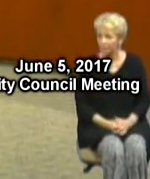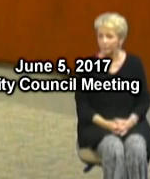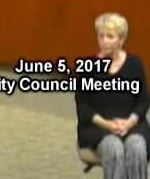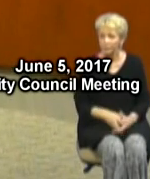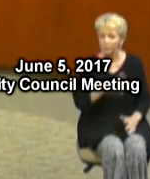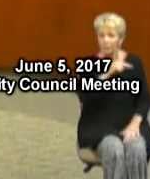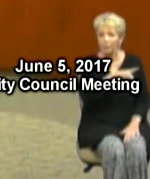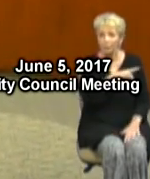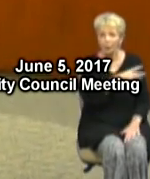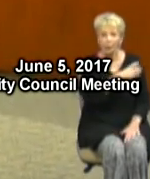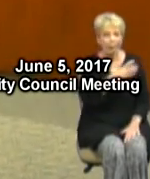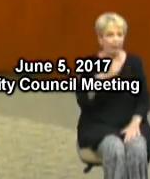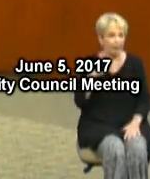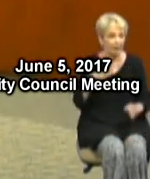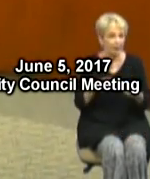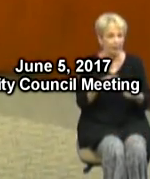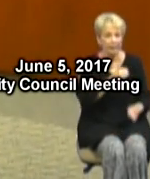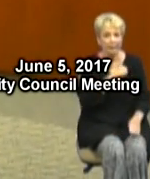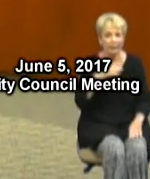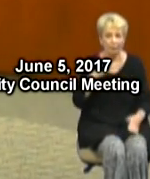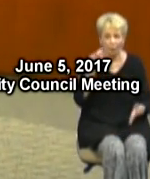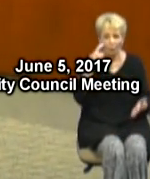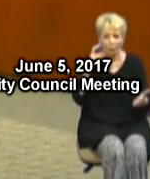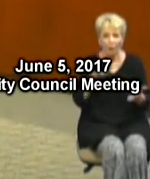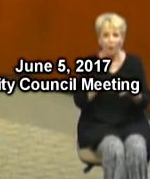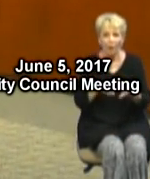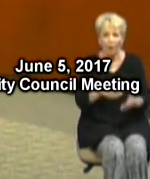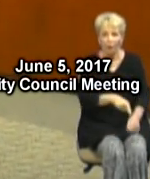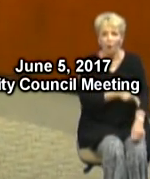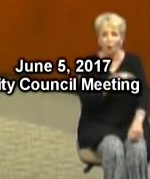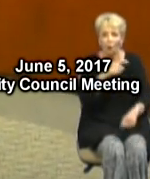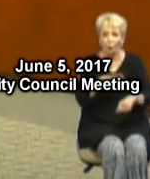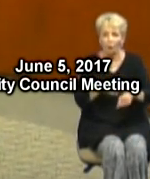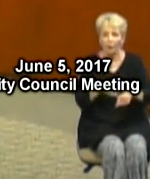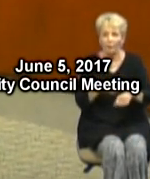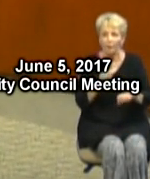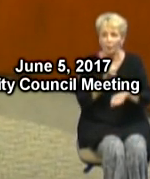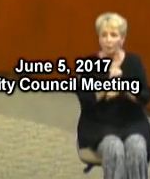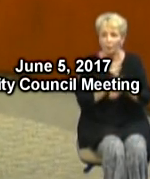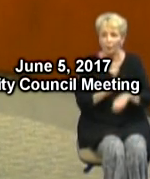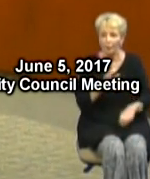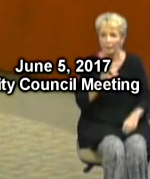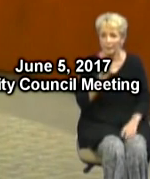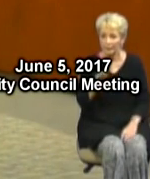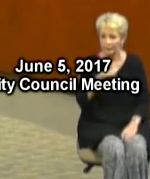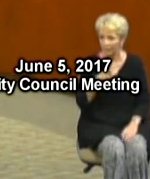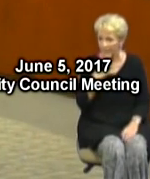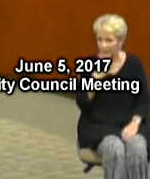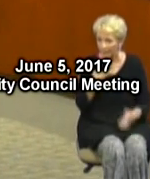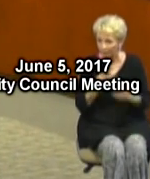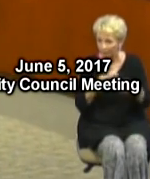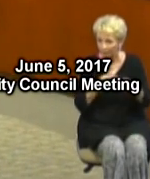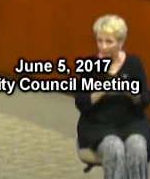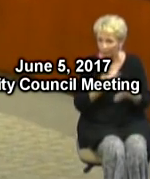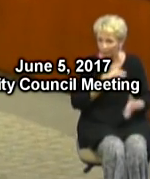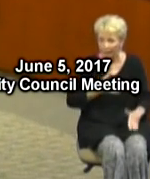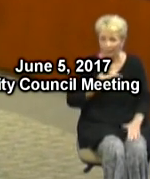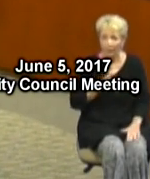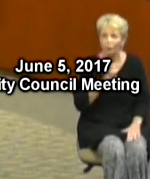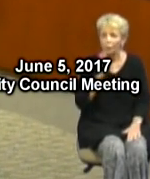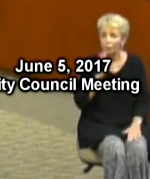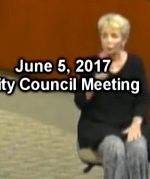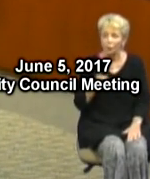Personnel committee and city staff have decided to recognize long-term employees of years of service. Sally, would you like to say something about this, please?